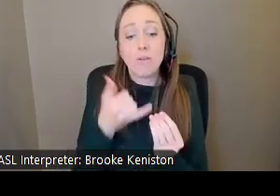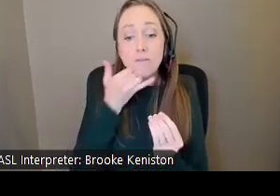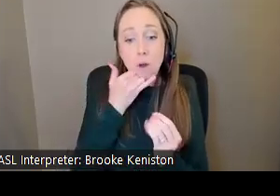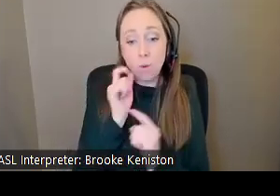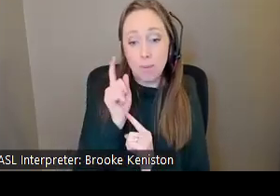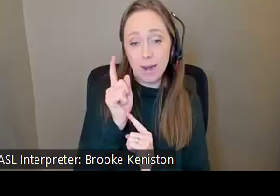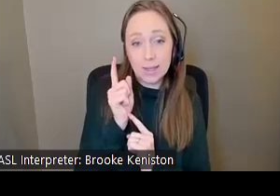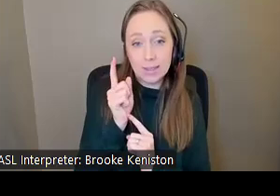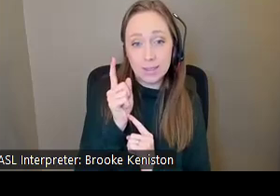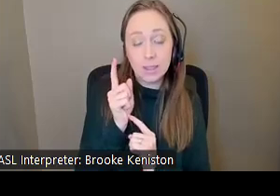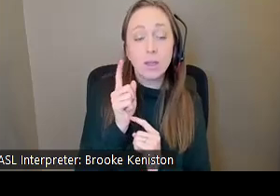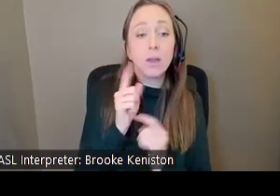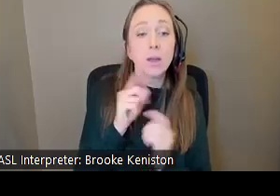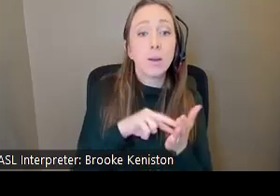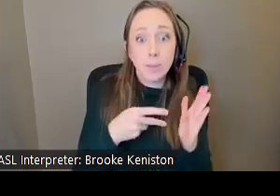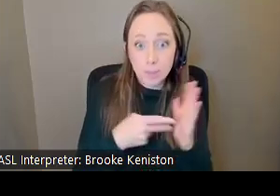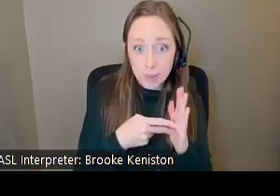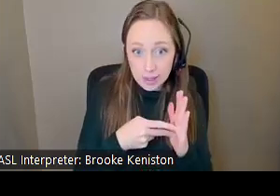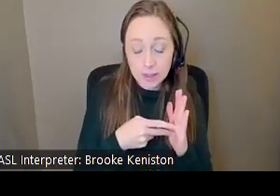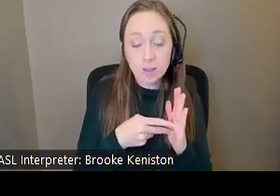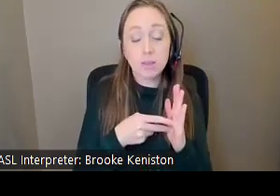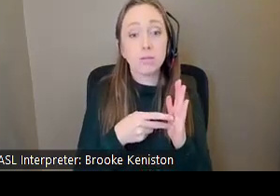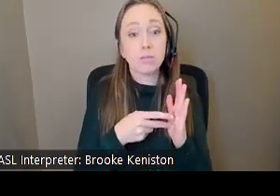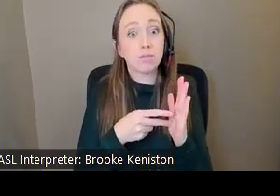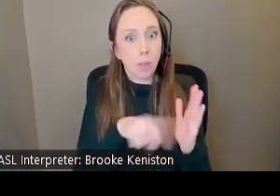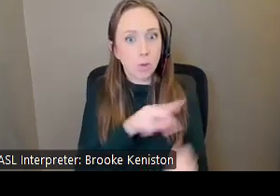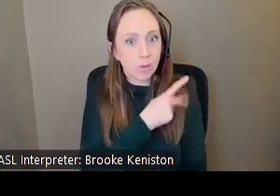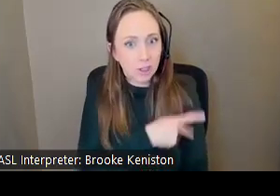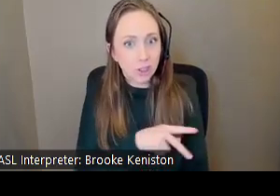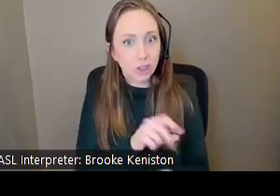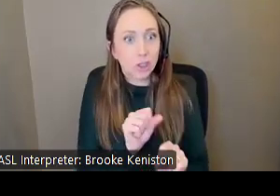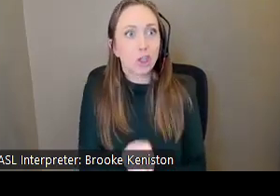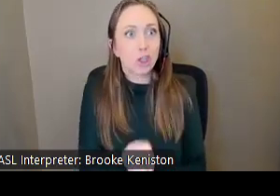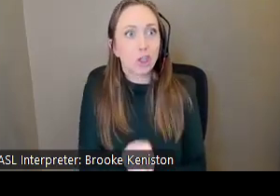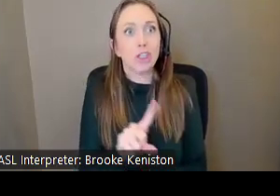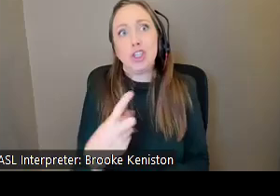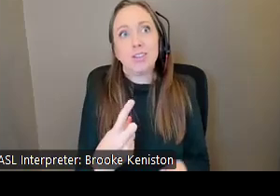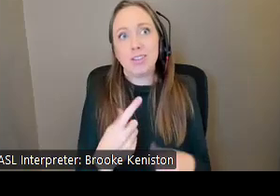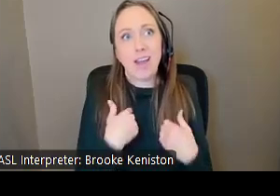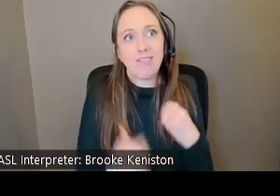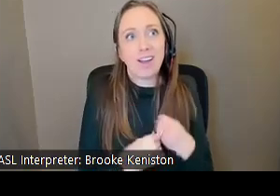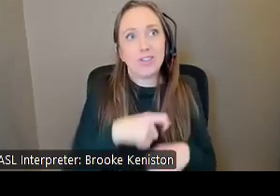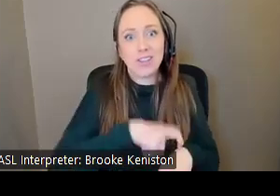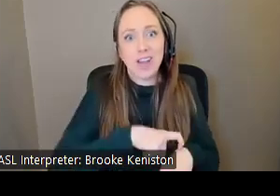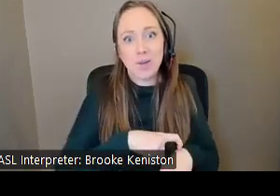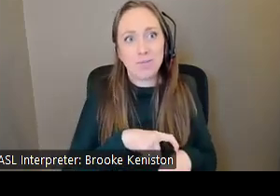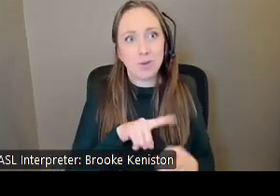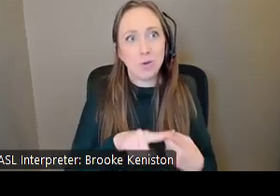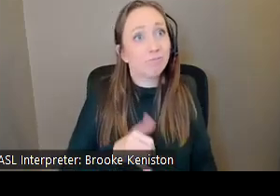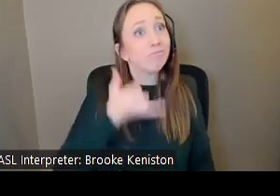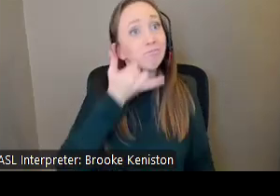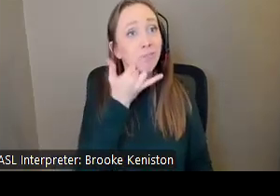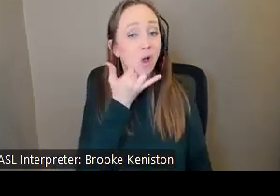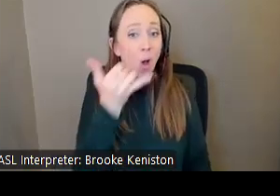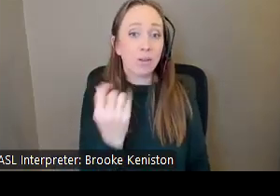that they can have extended phone minutes, just minutes to talk on the phone, right? So digital